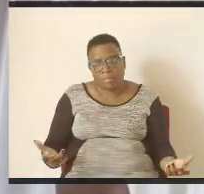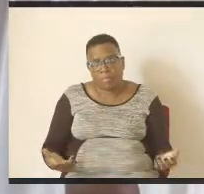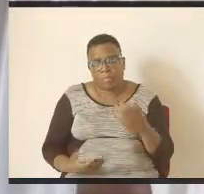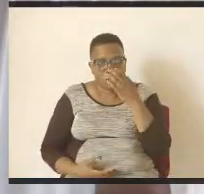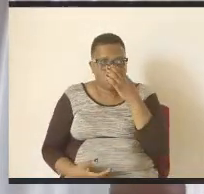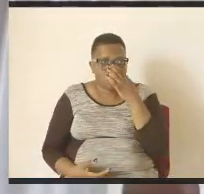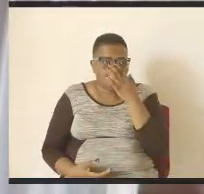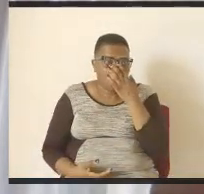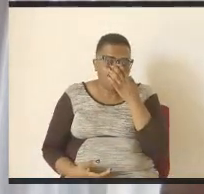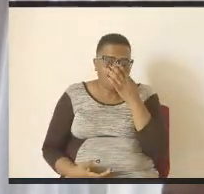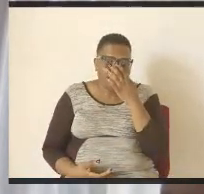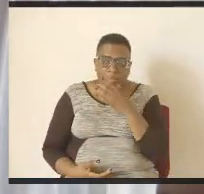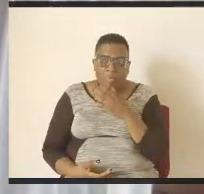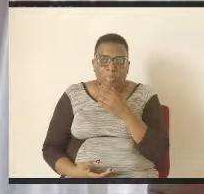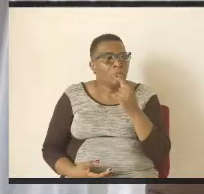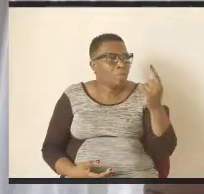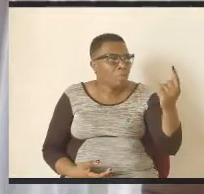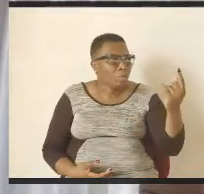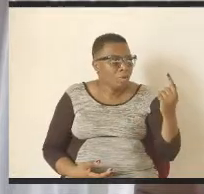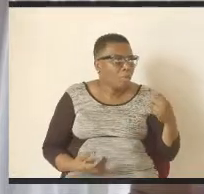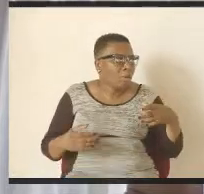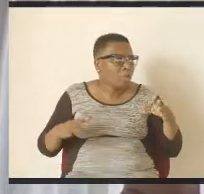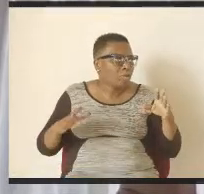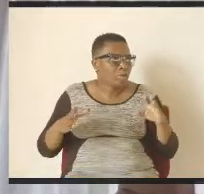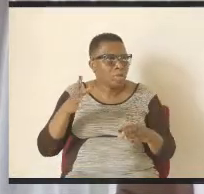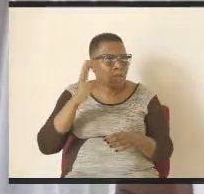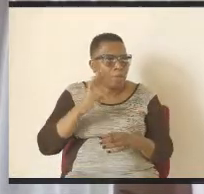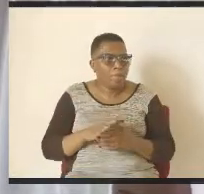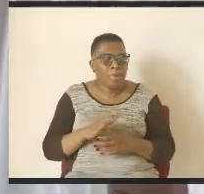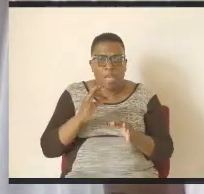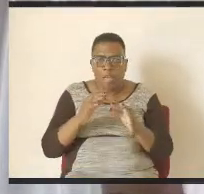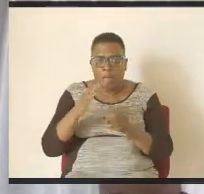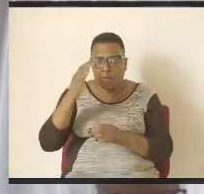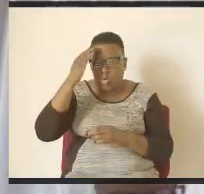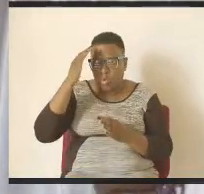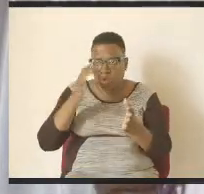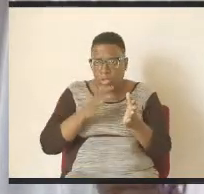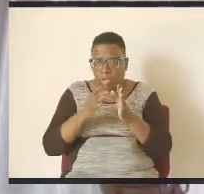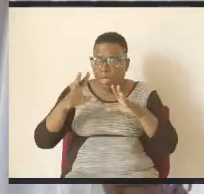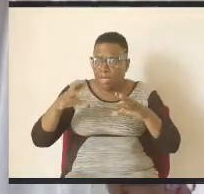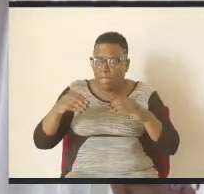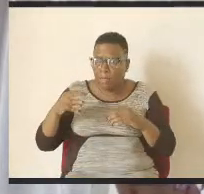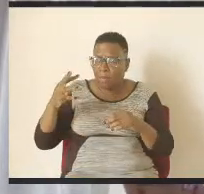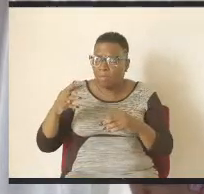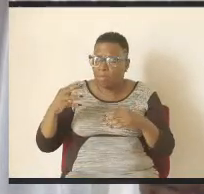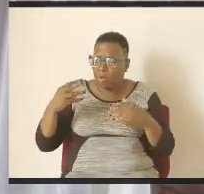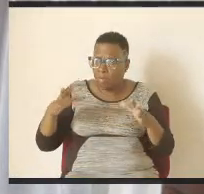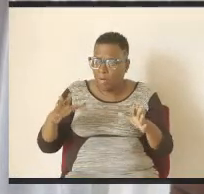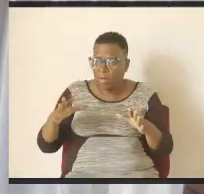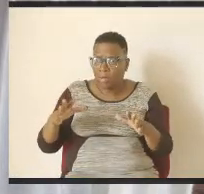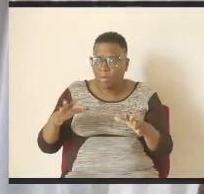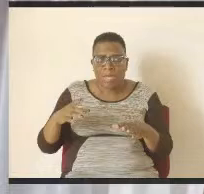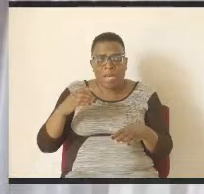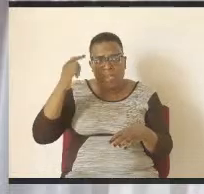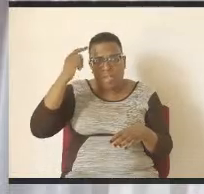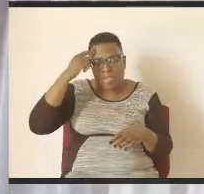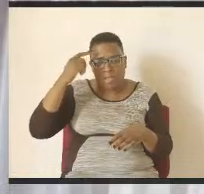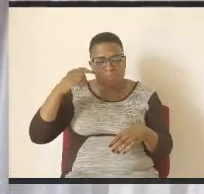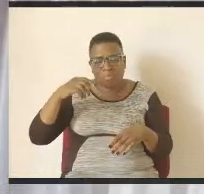out and surrender your life to him. He's a wonderful, merciful Savior. If you know Jesus, and it was just been another